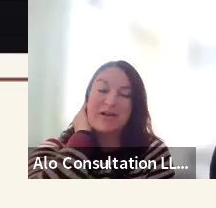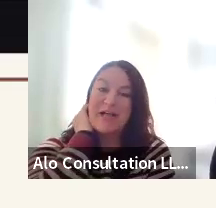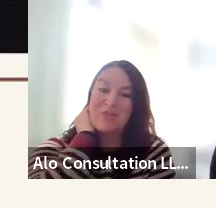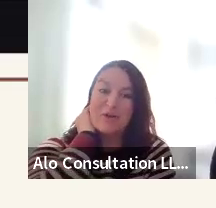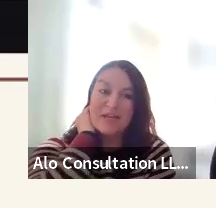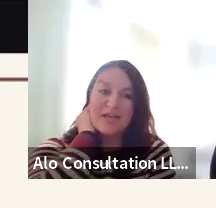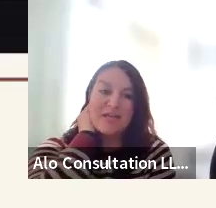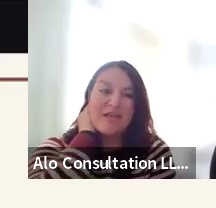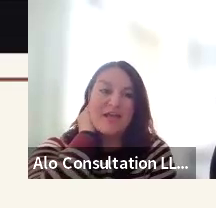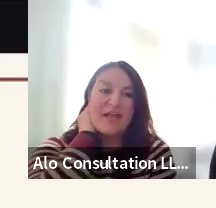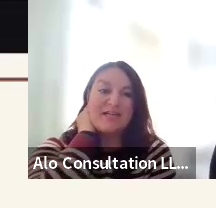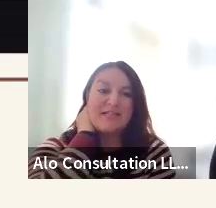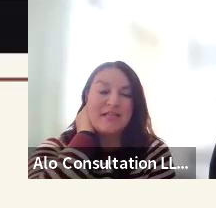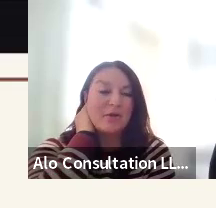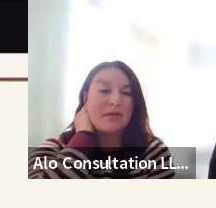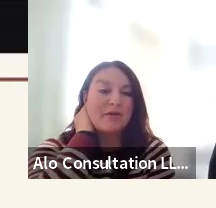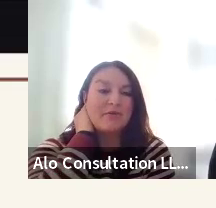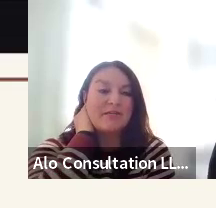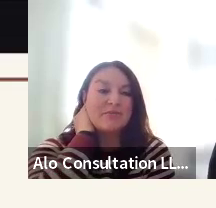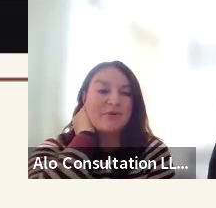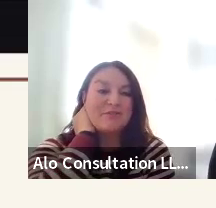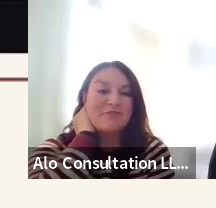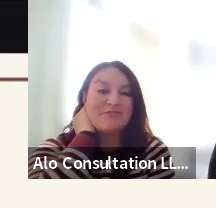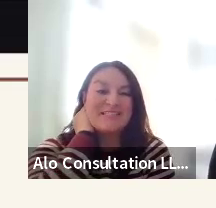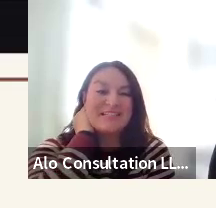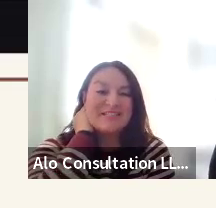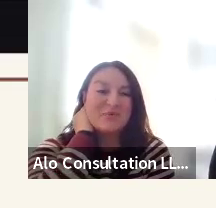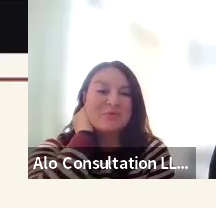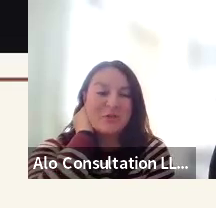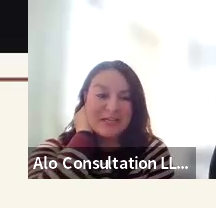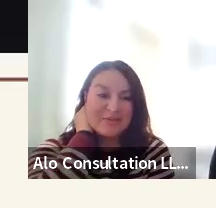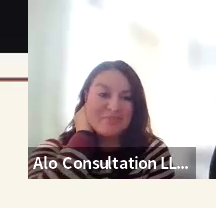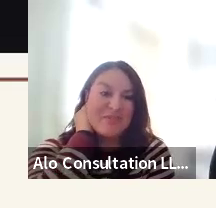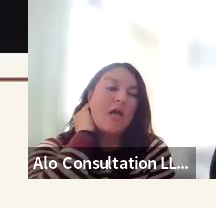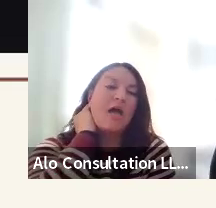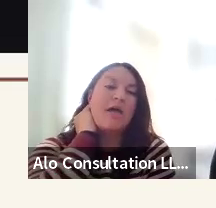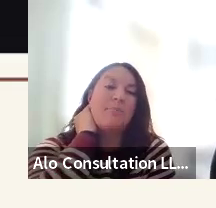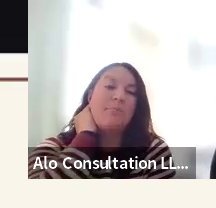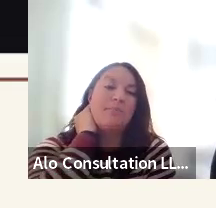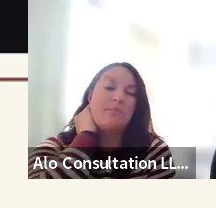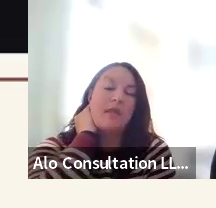cities throughout California, and Sacramento is one of the cities that we'll be training in.